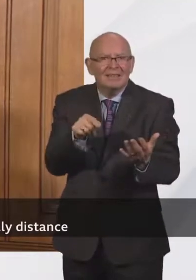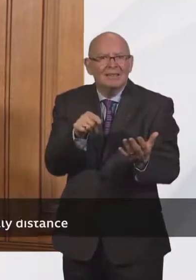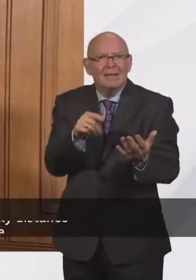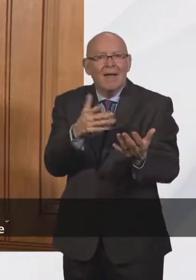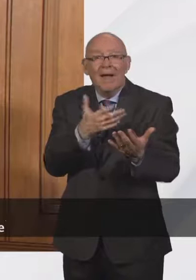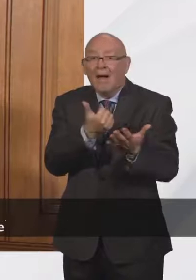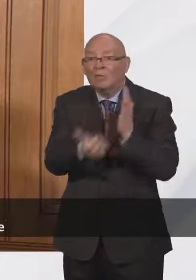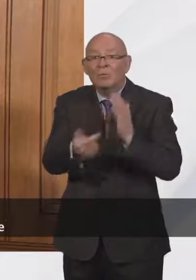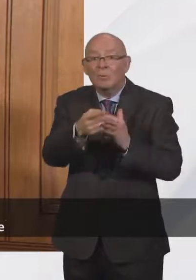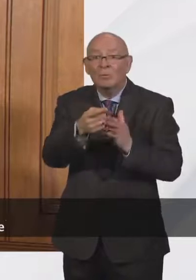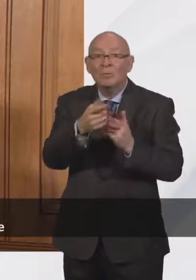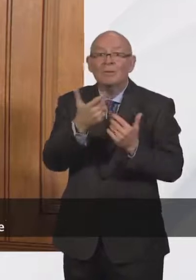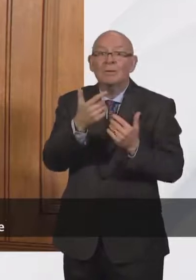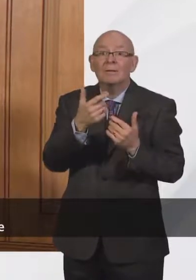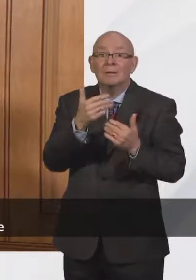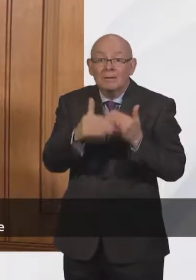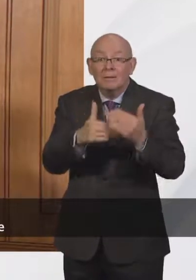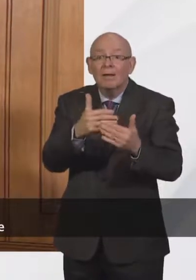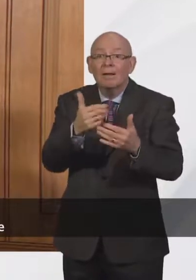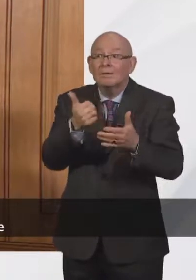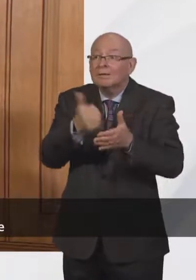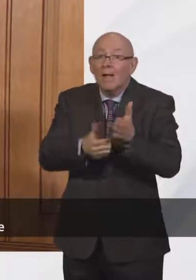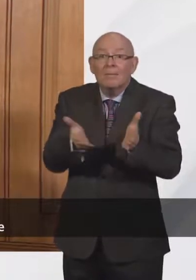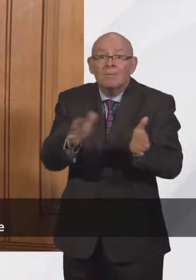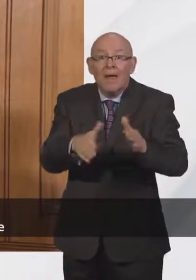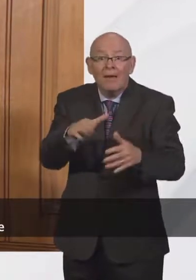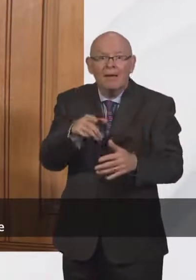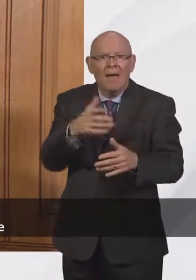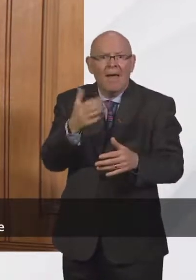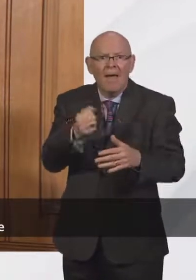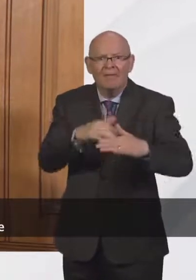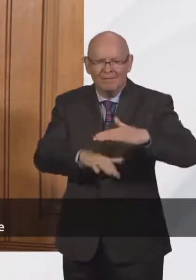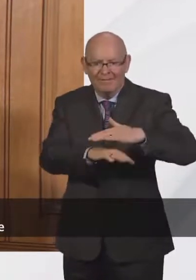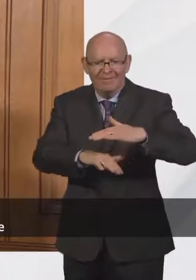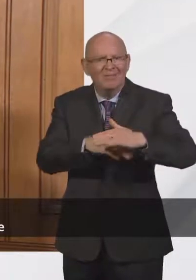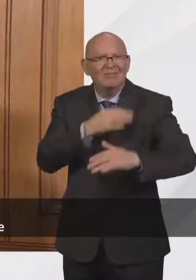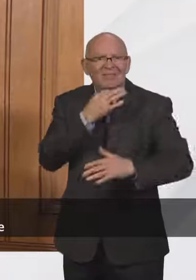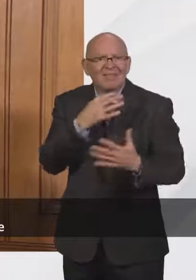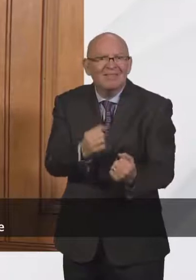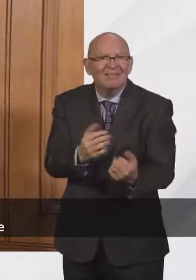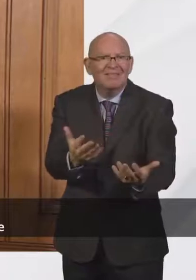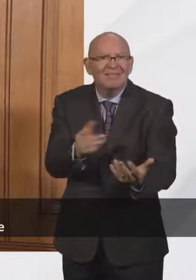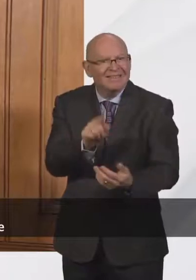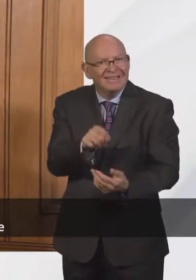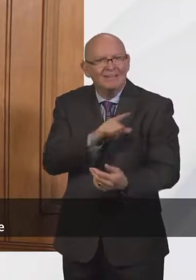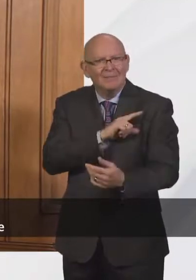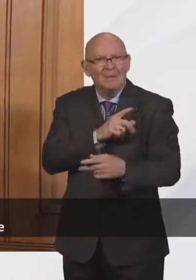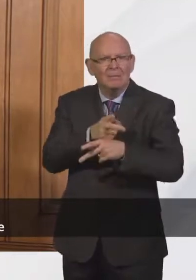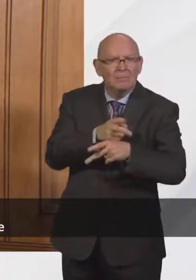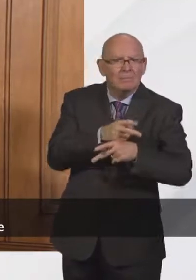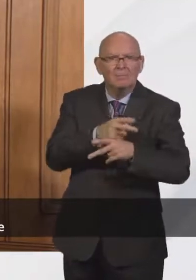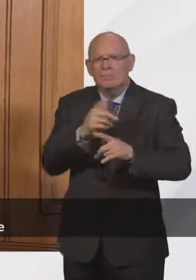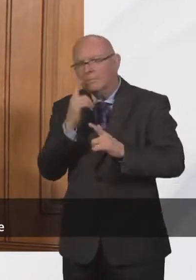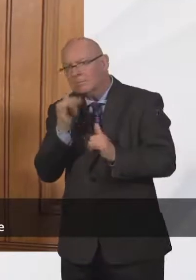would allow you to do that and measure? Yes, you can do this and measure. And you need to be prepared where there's local outbreaks to deal with